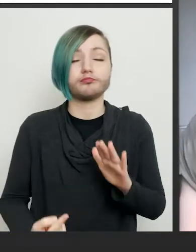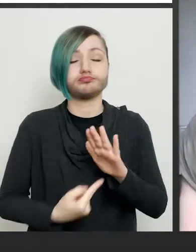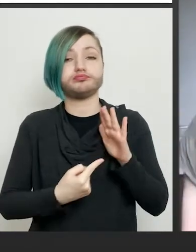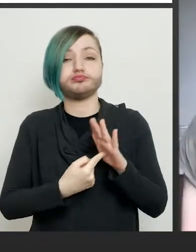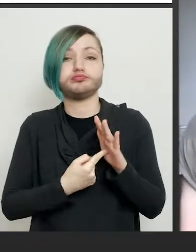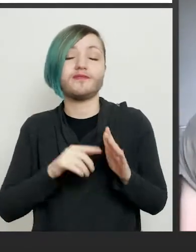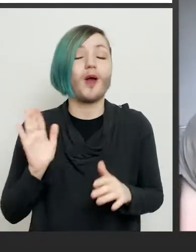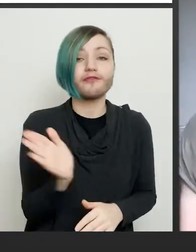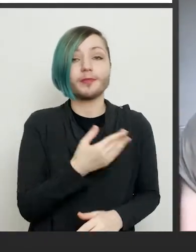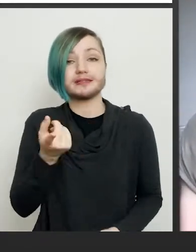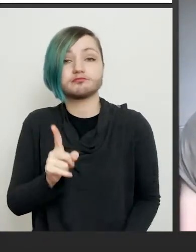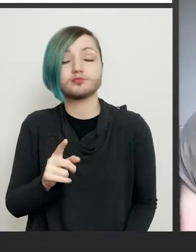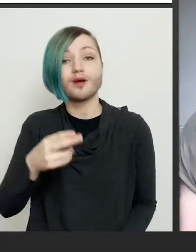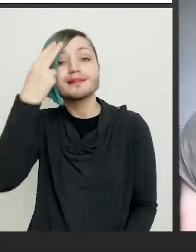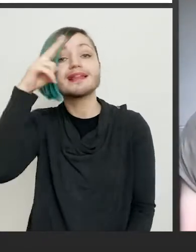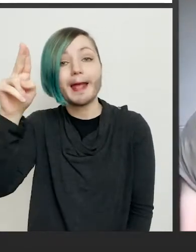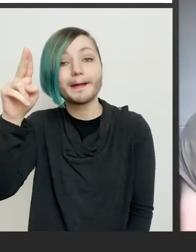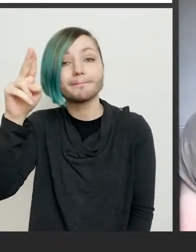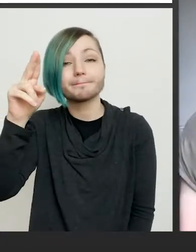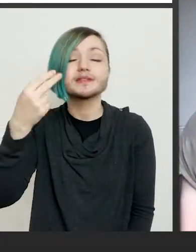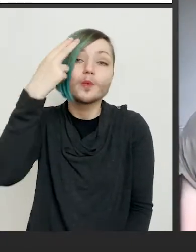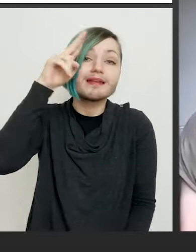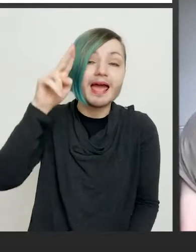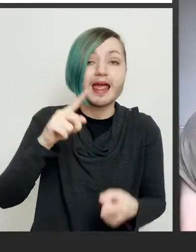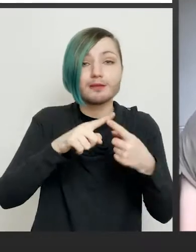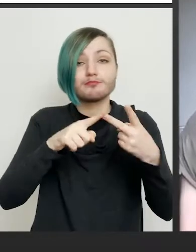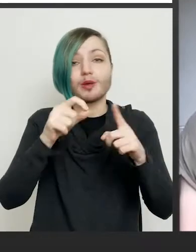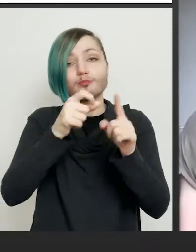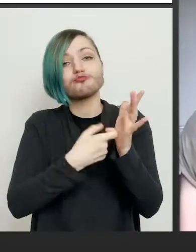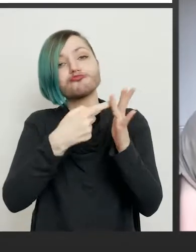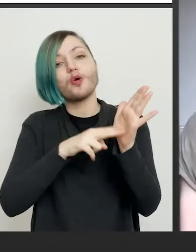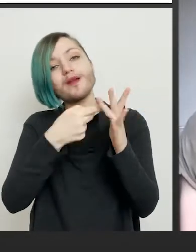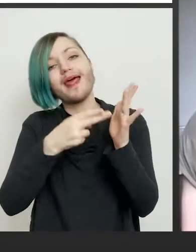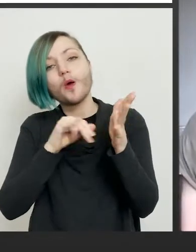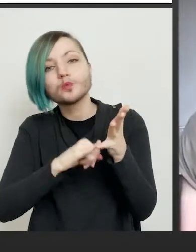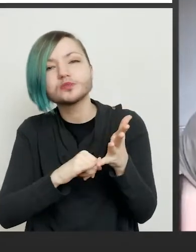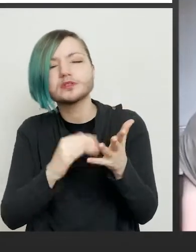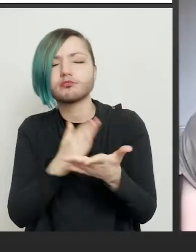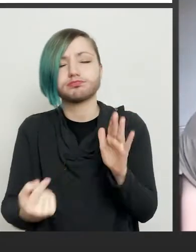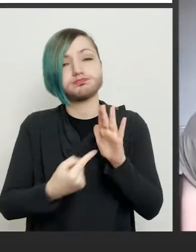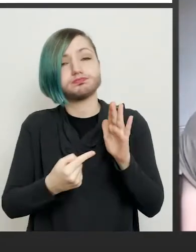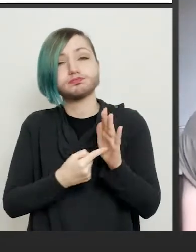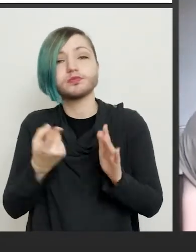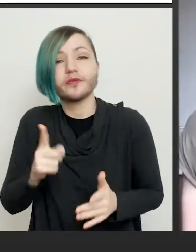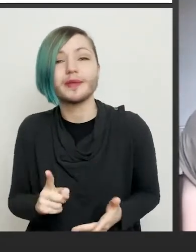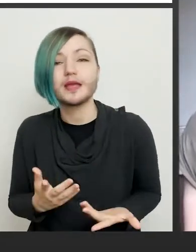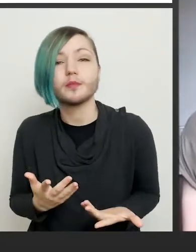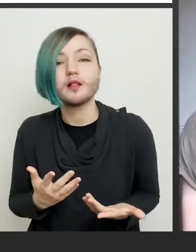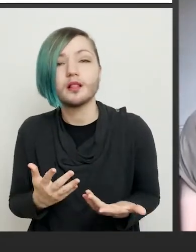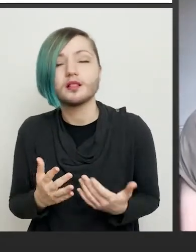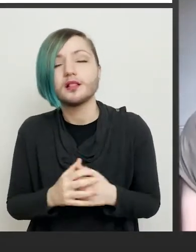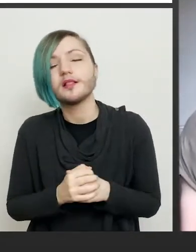name, and a name and pronouns are so central to people. They're so significant, they're so important,